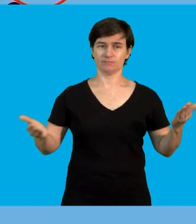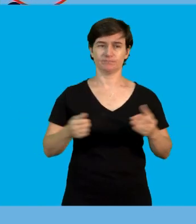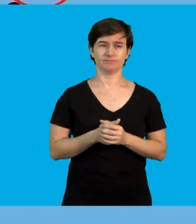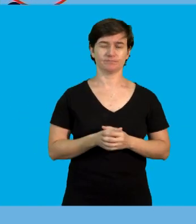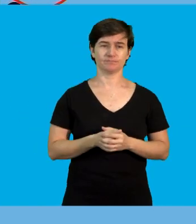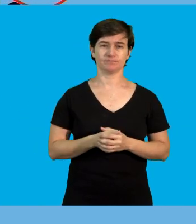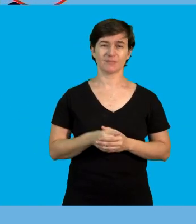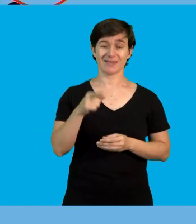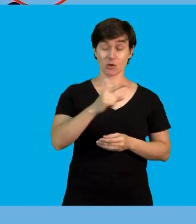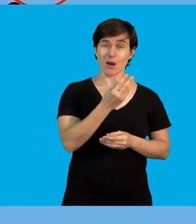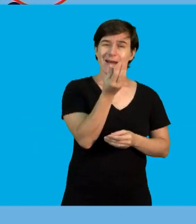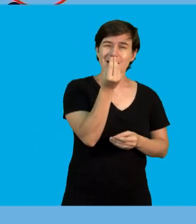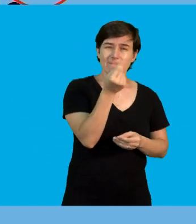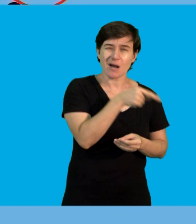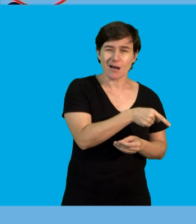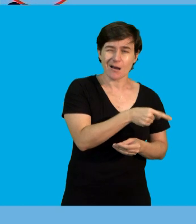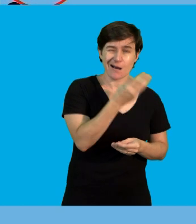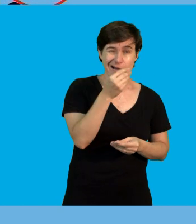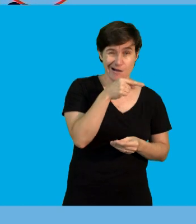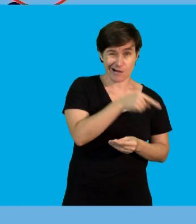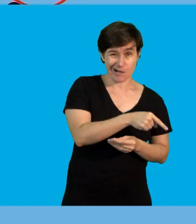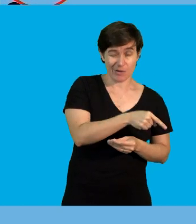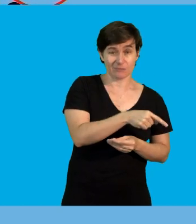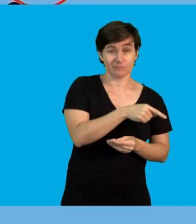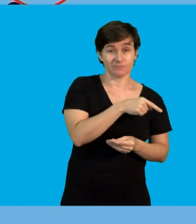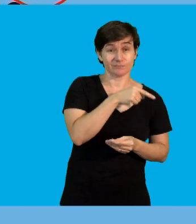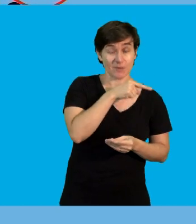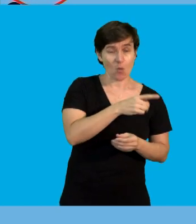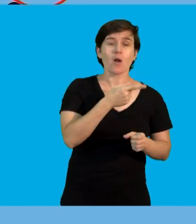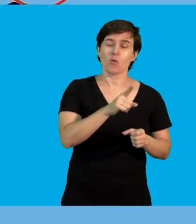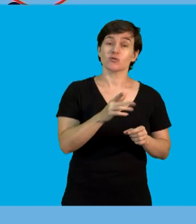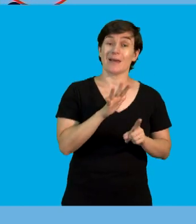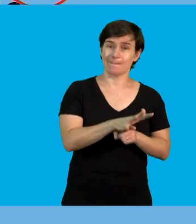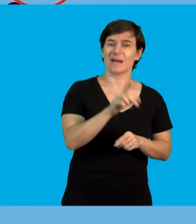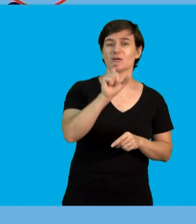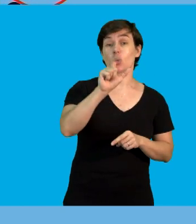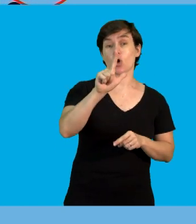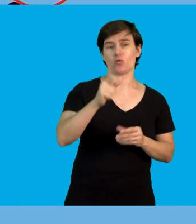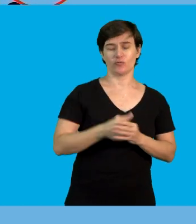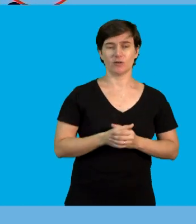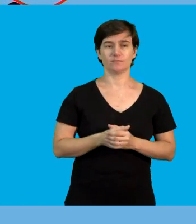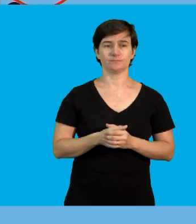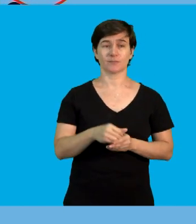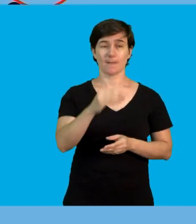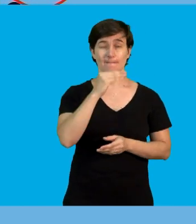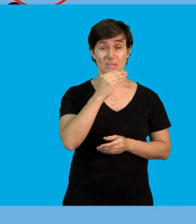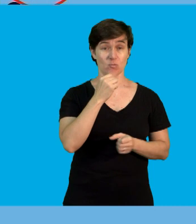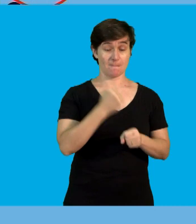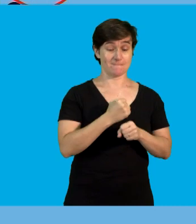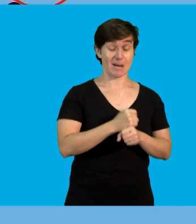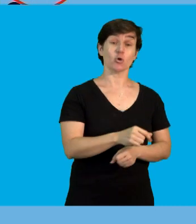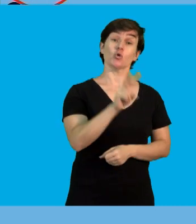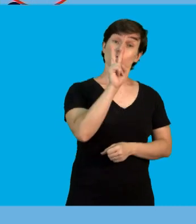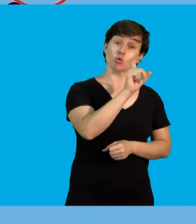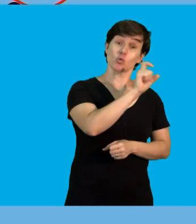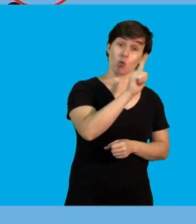the coefficient that you've put there in front of the acid will also affect the chlorine. So that means you're only going to have